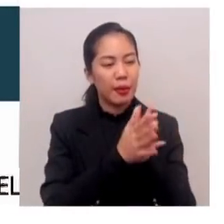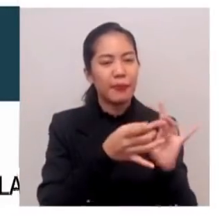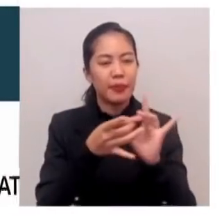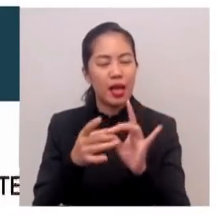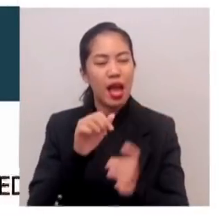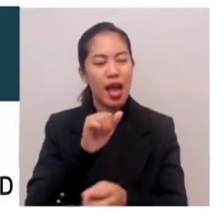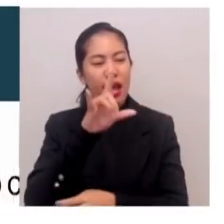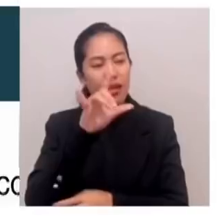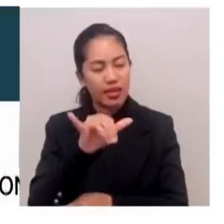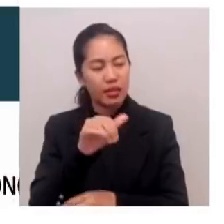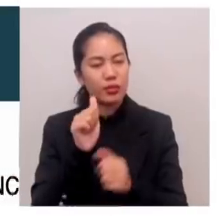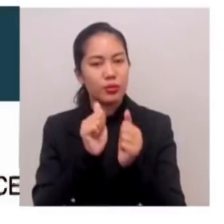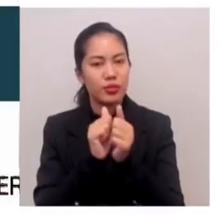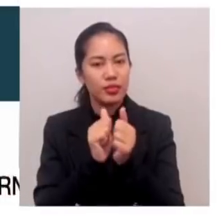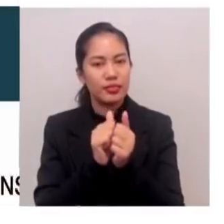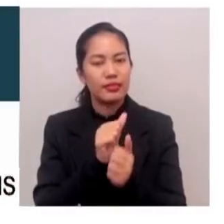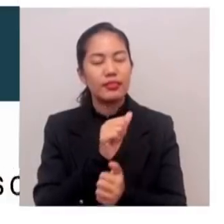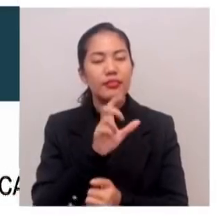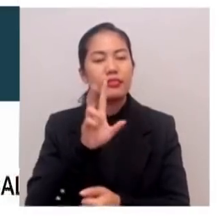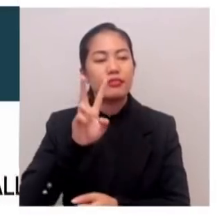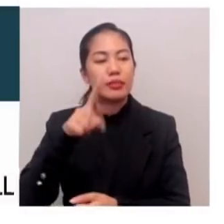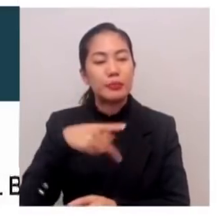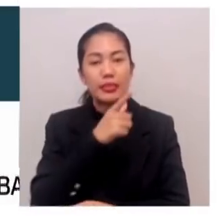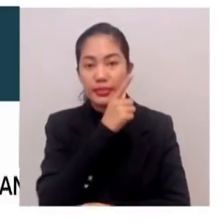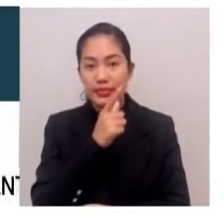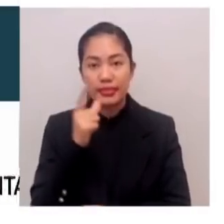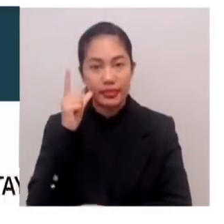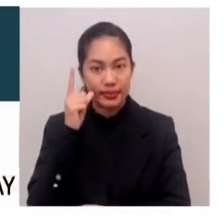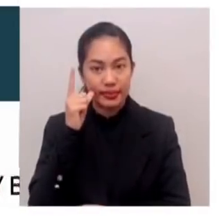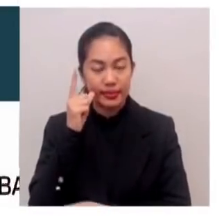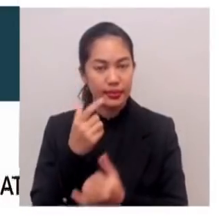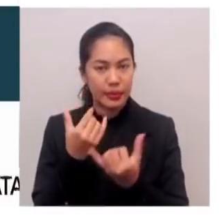the Vice President Leni Robredo at this point?